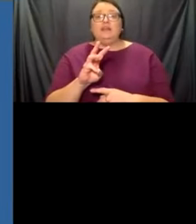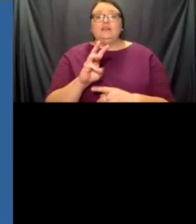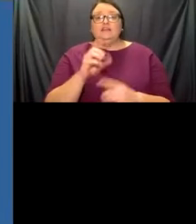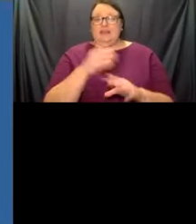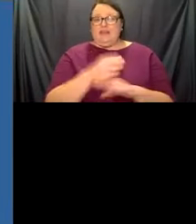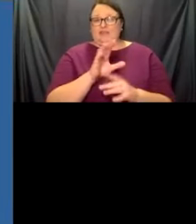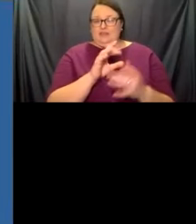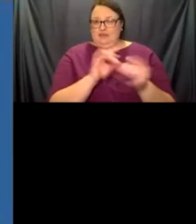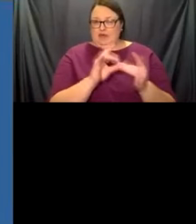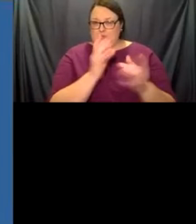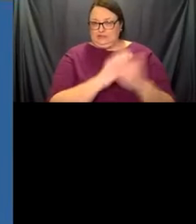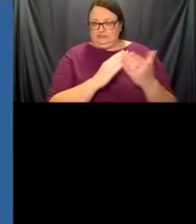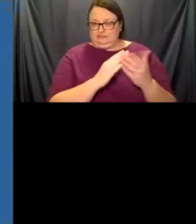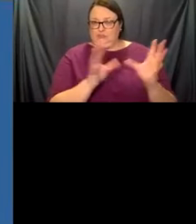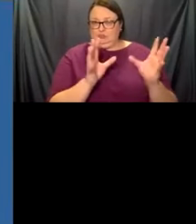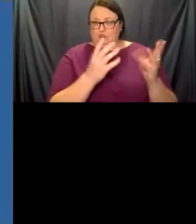402-444-5150.